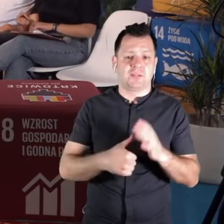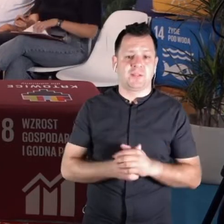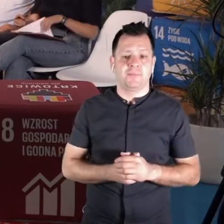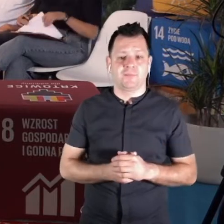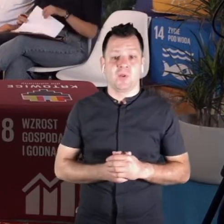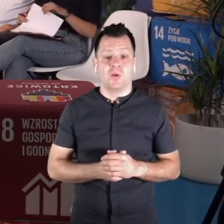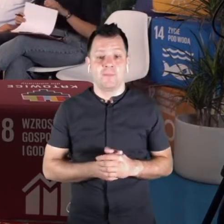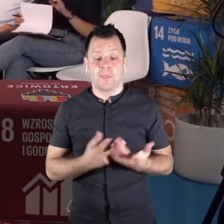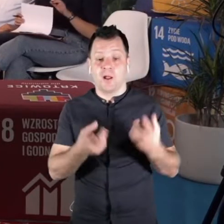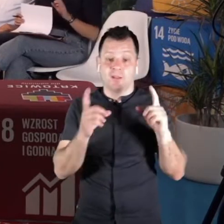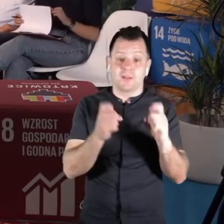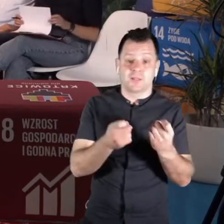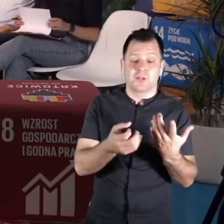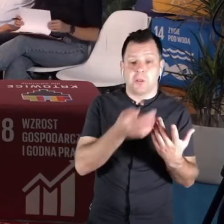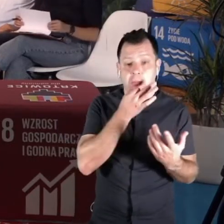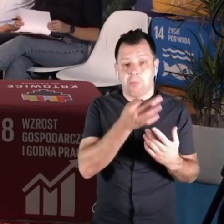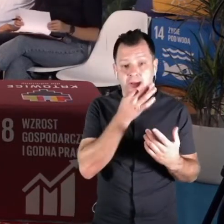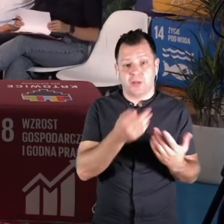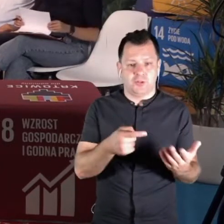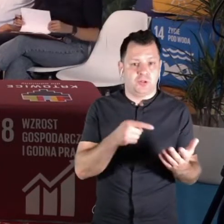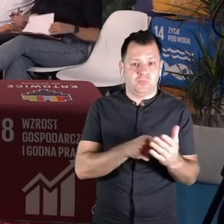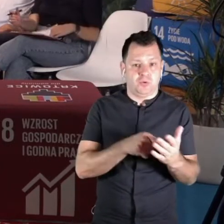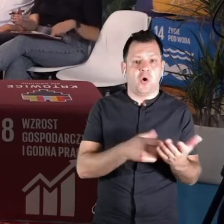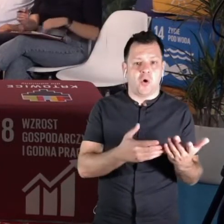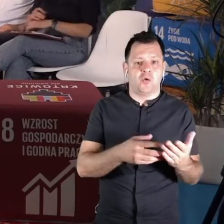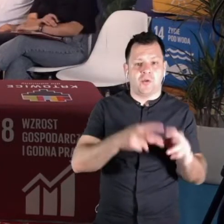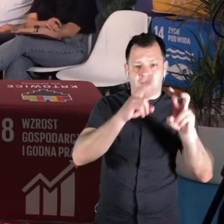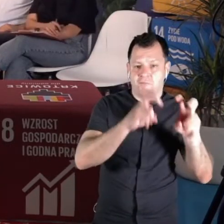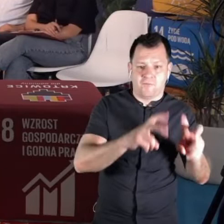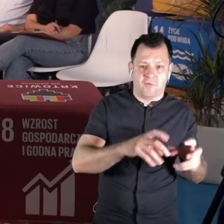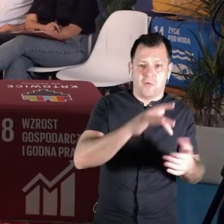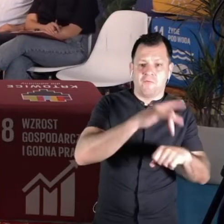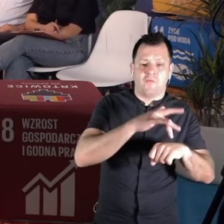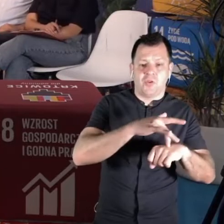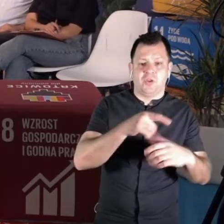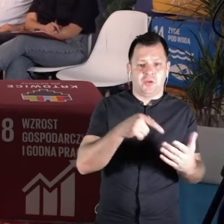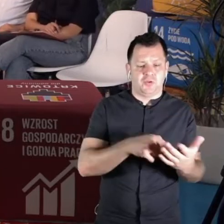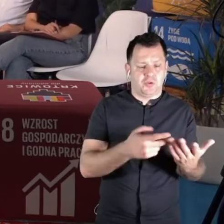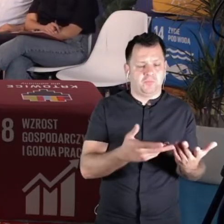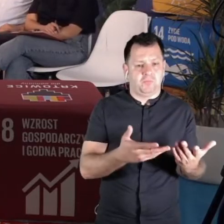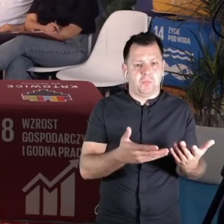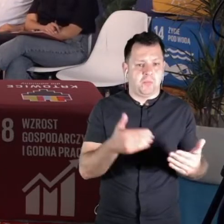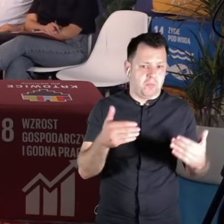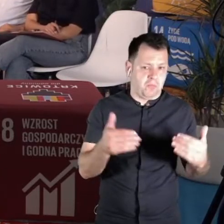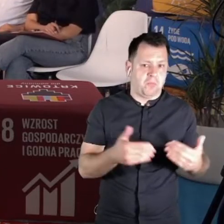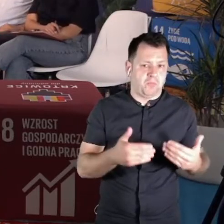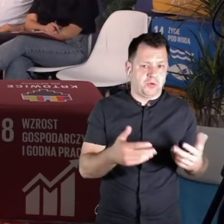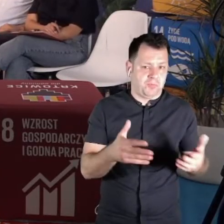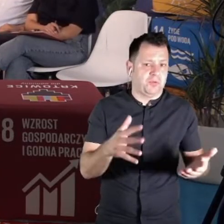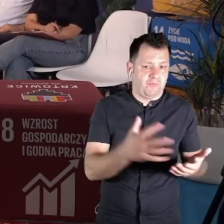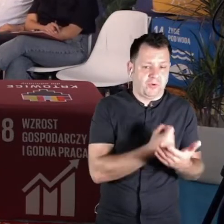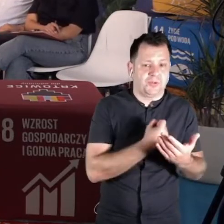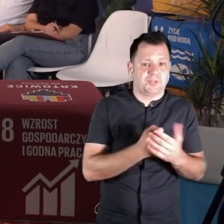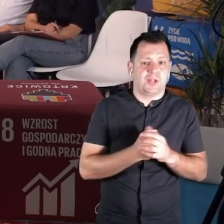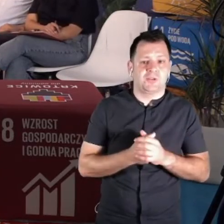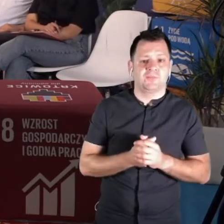One of the organizations used all of the knowledge to make the internet page about it. So it was really great, and for me it was this